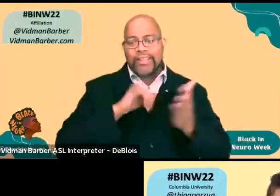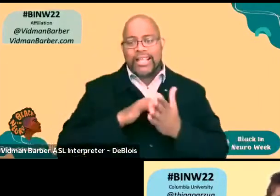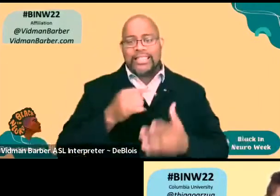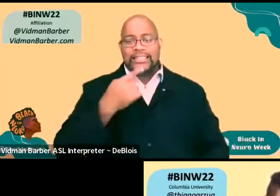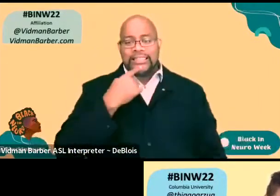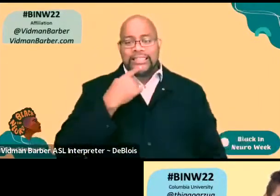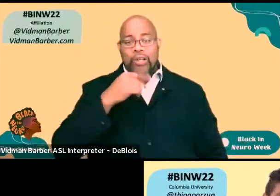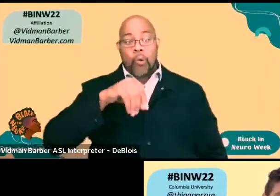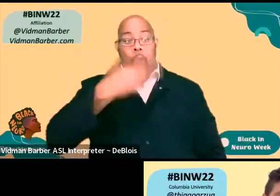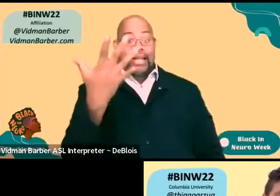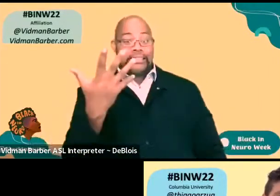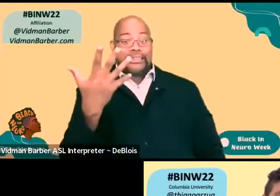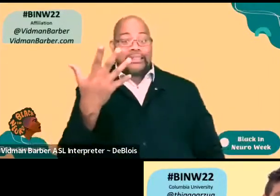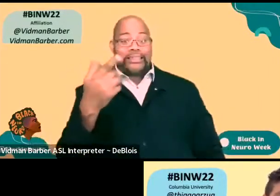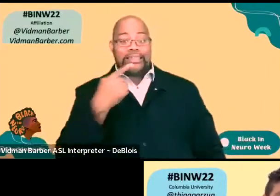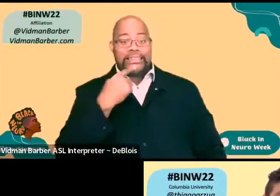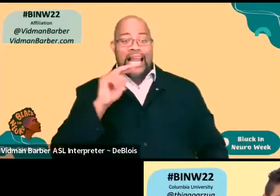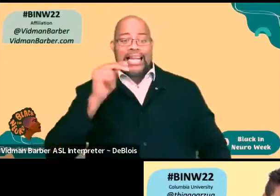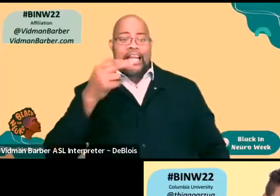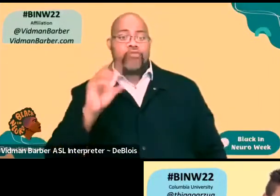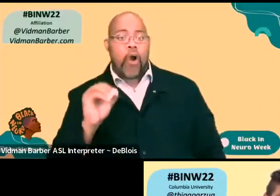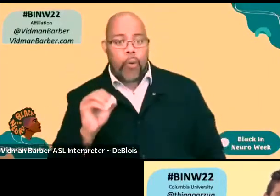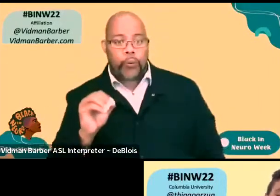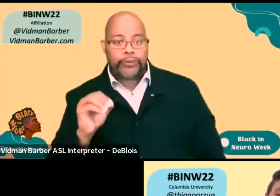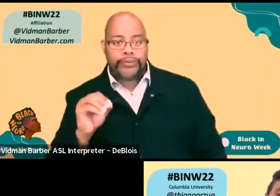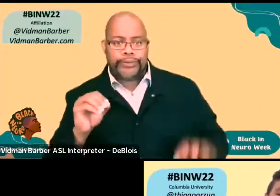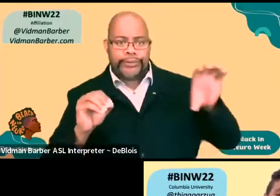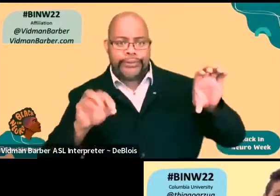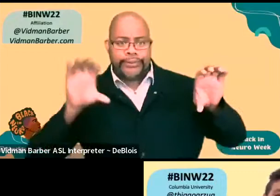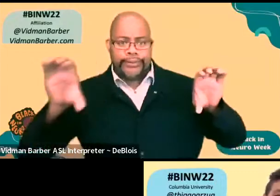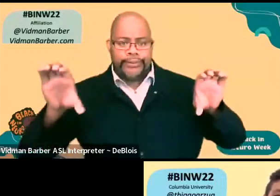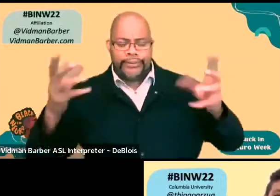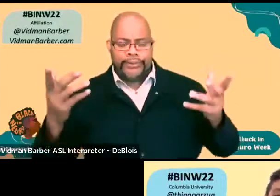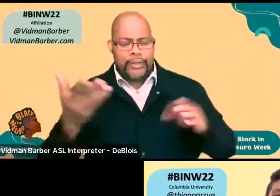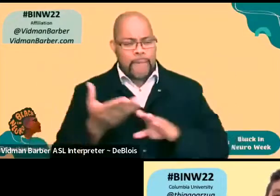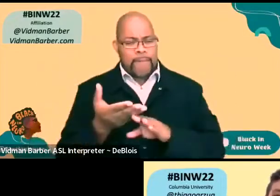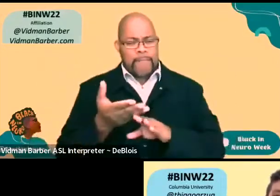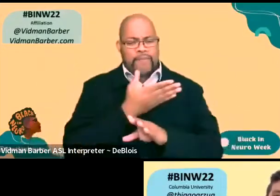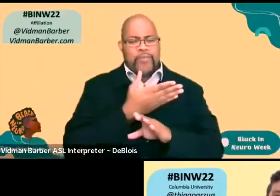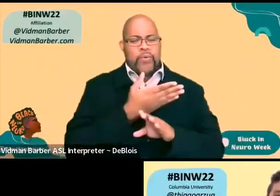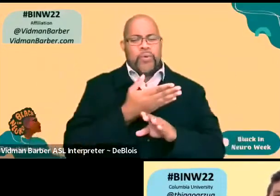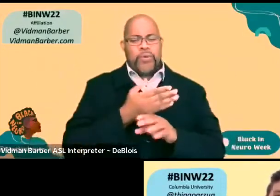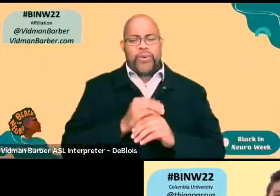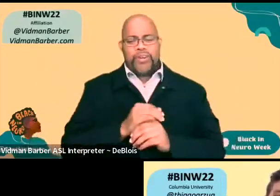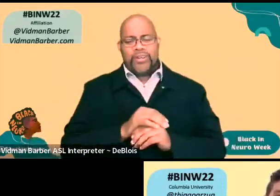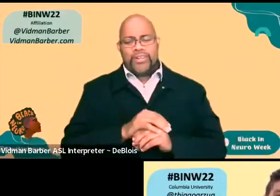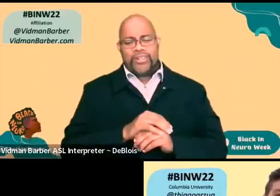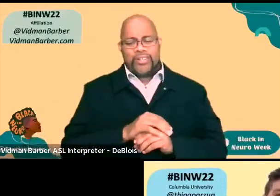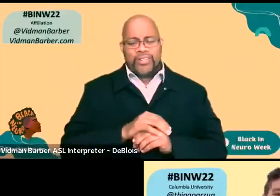says whites and it says Negroes, right? So we're before, the